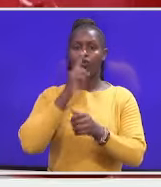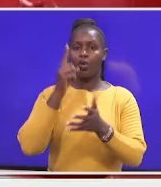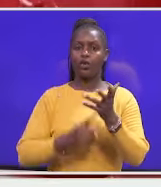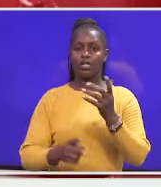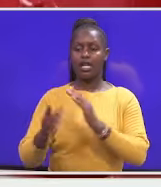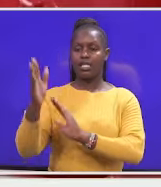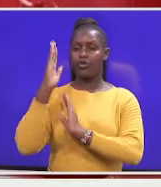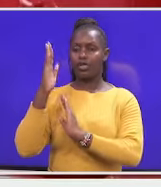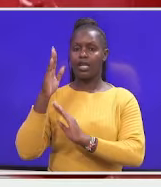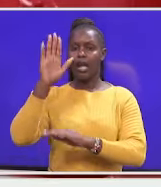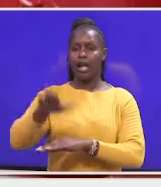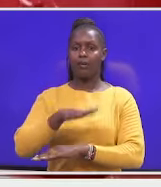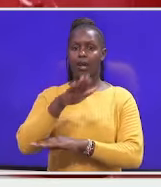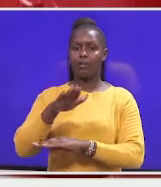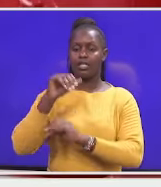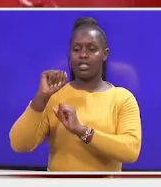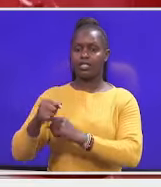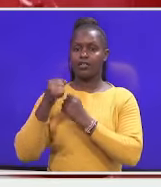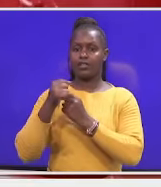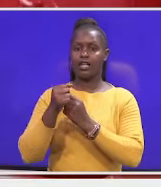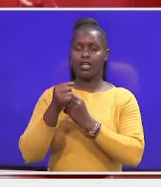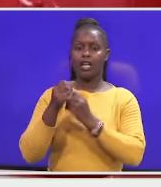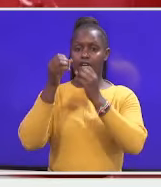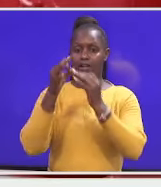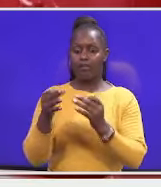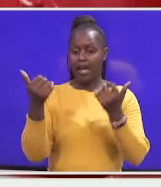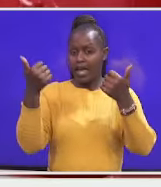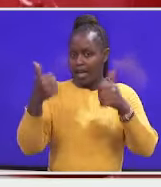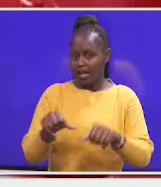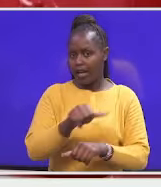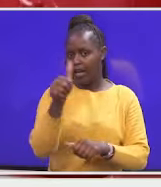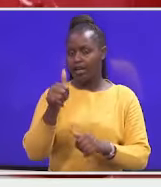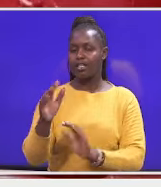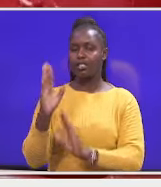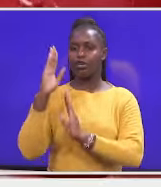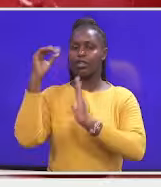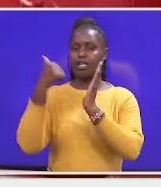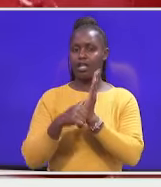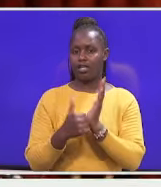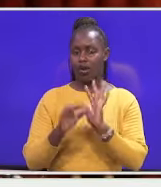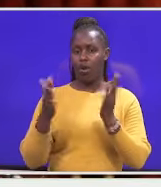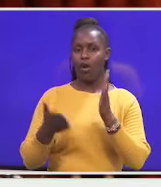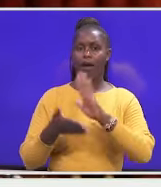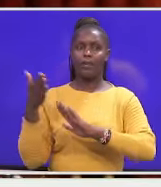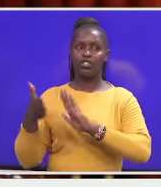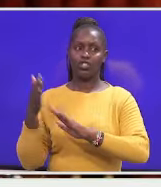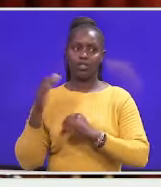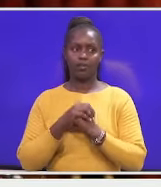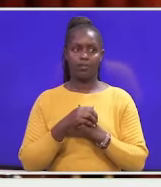of parliament in case of any other security threat or emergency? We